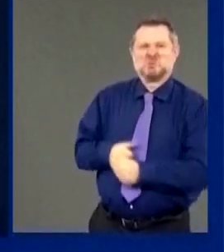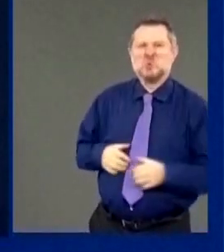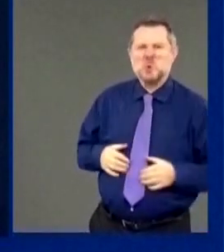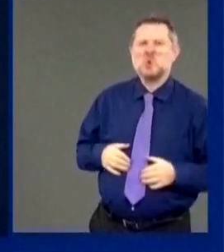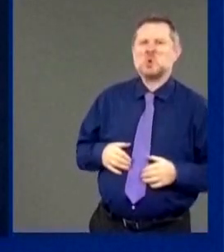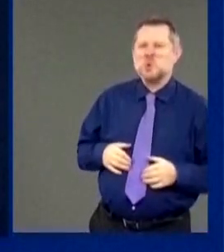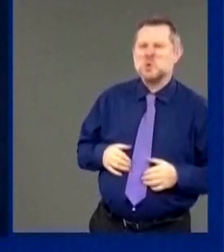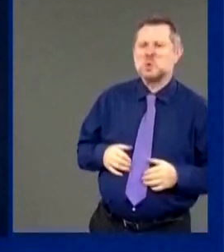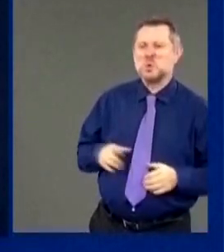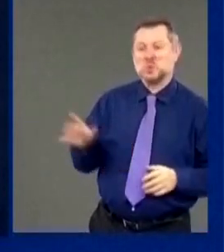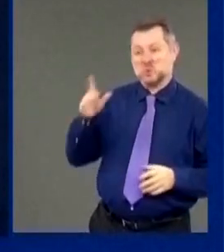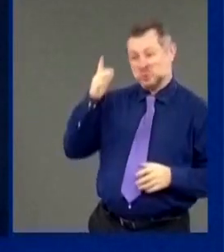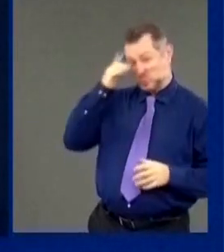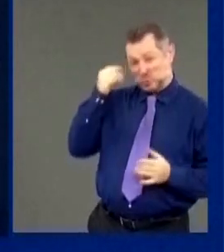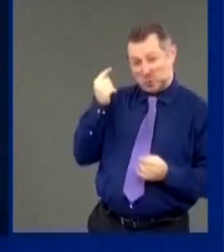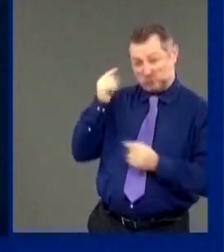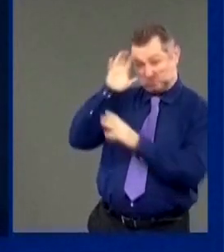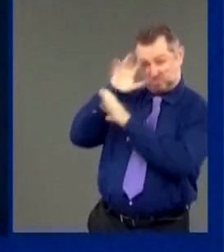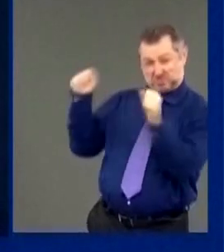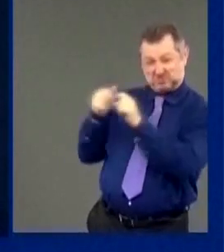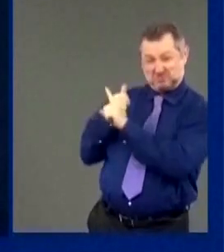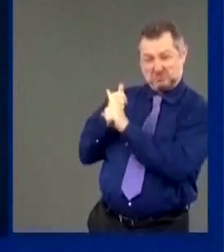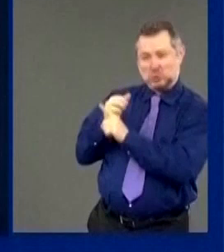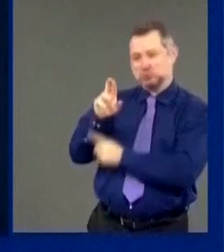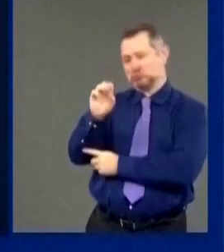President? Reality wins.